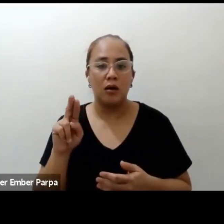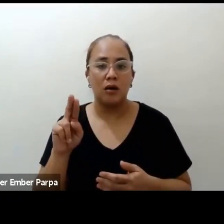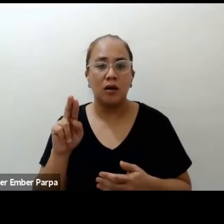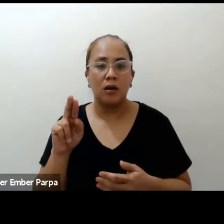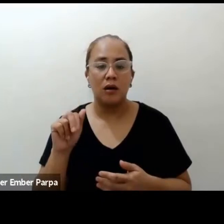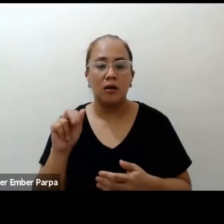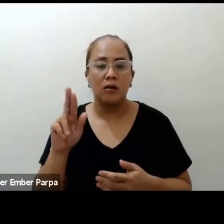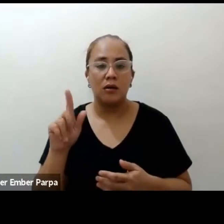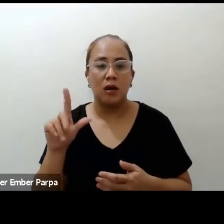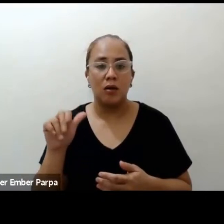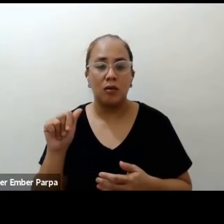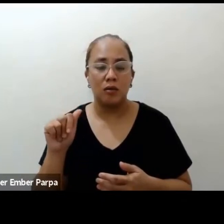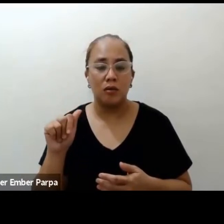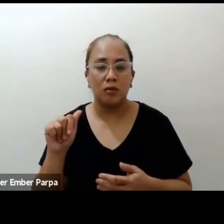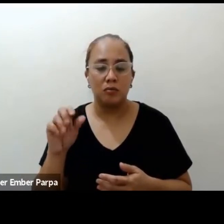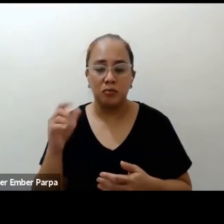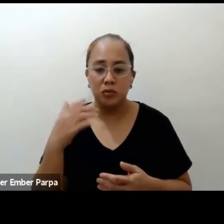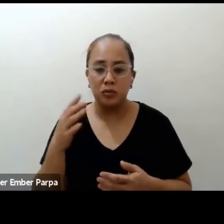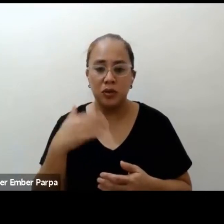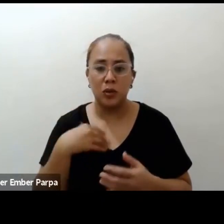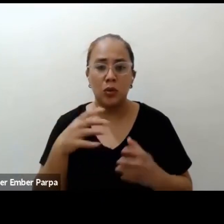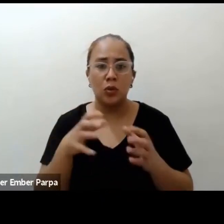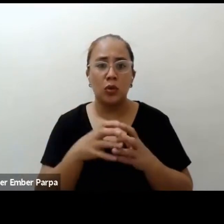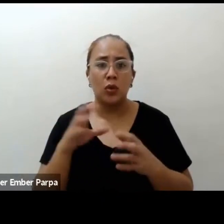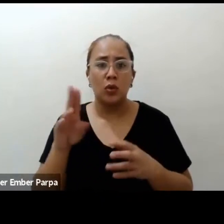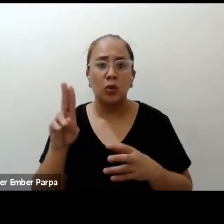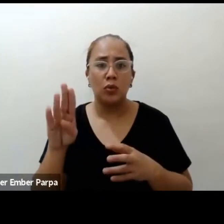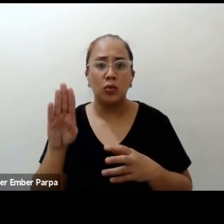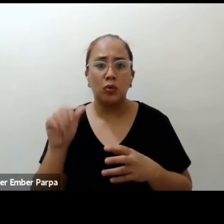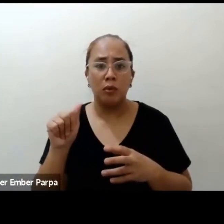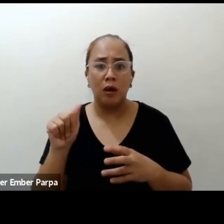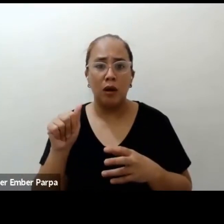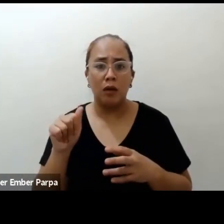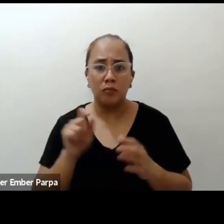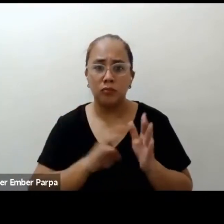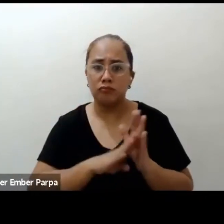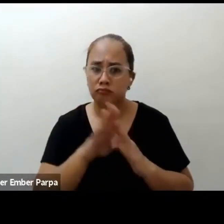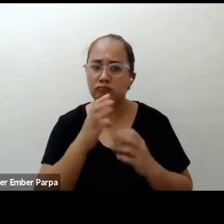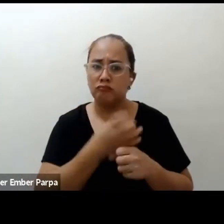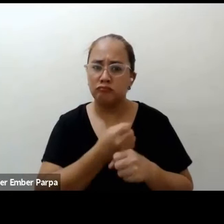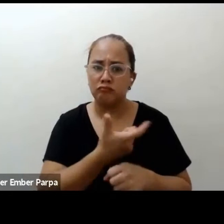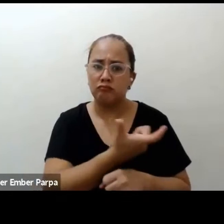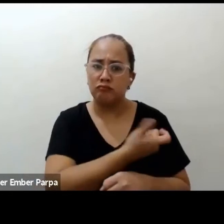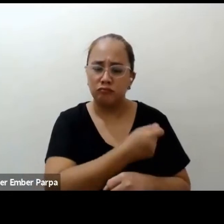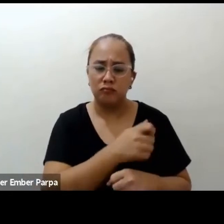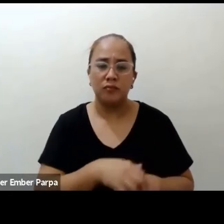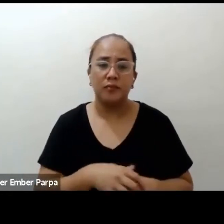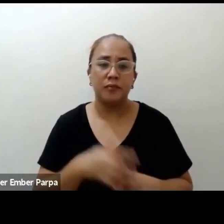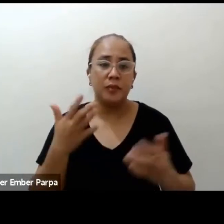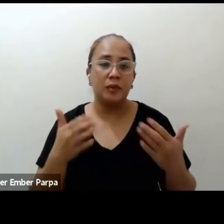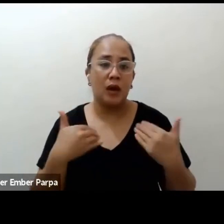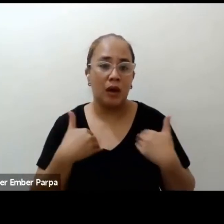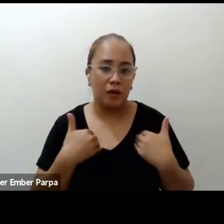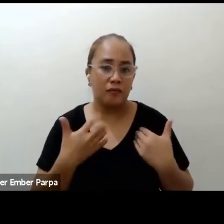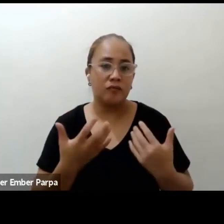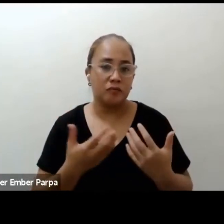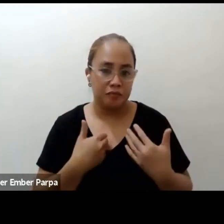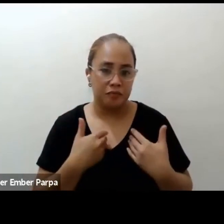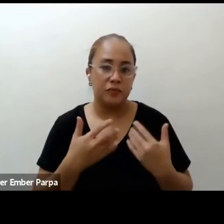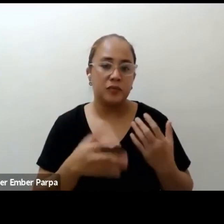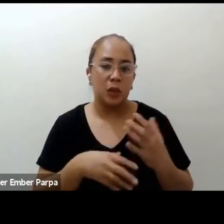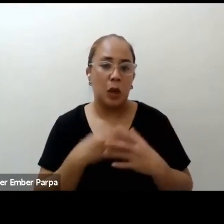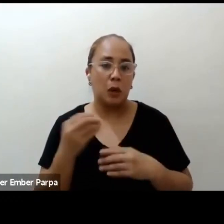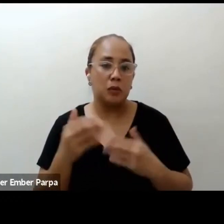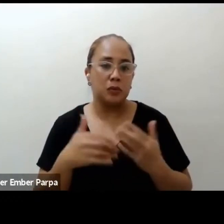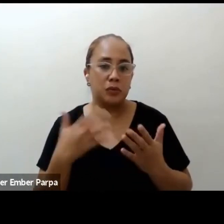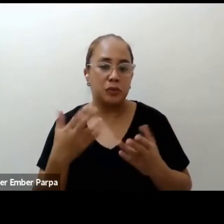And I wanted to say, Cuba, ang liit-lit ng bansa na yan, they are developing their own vaccines and they might be able to roll it out